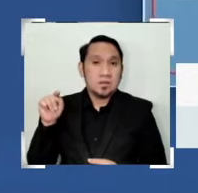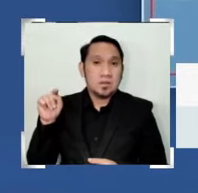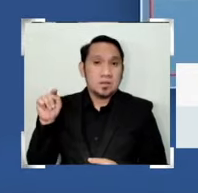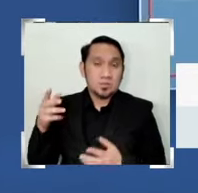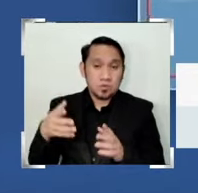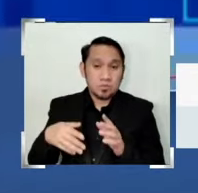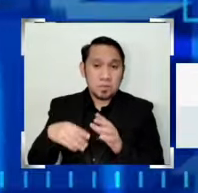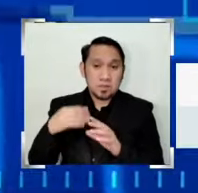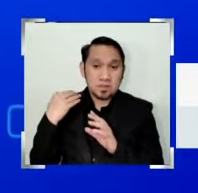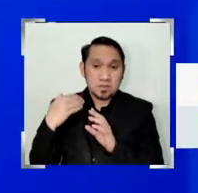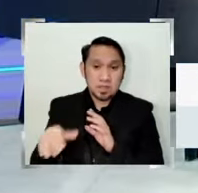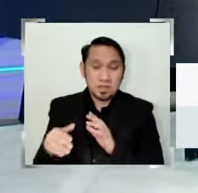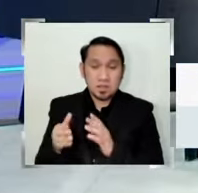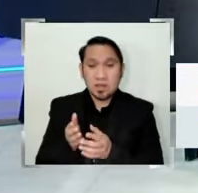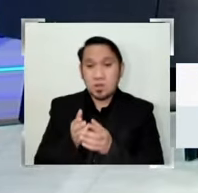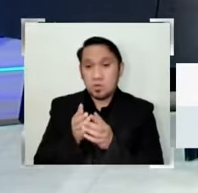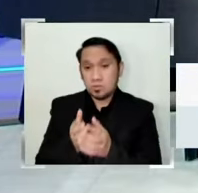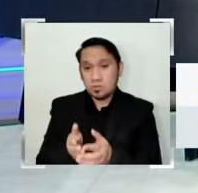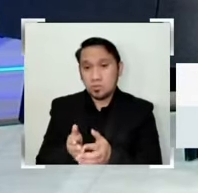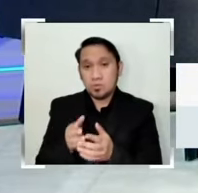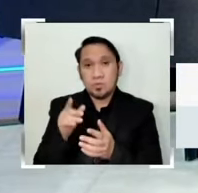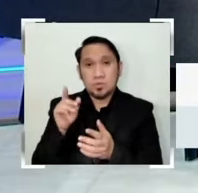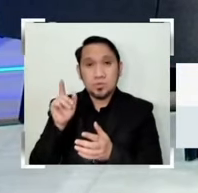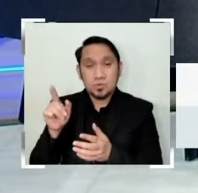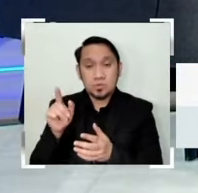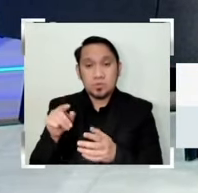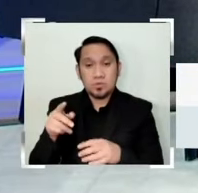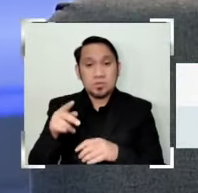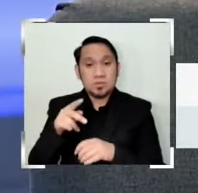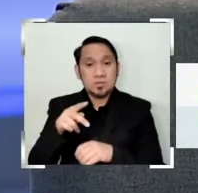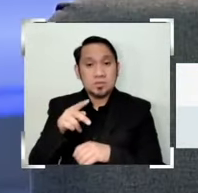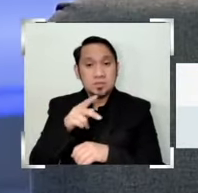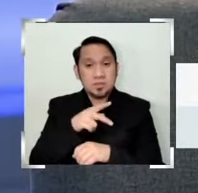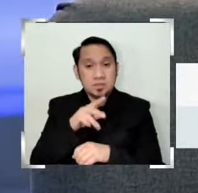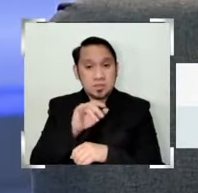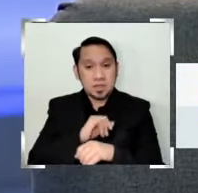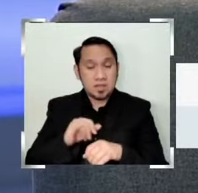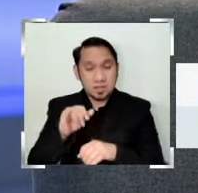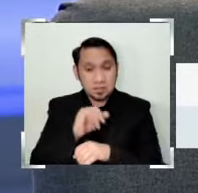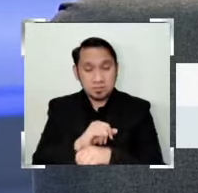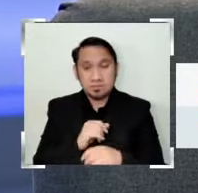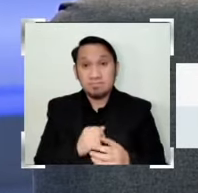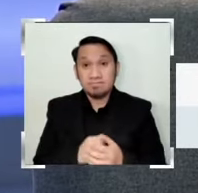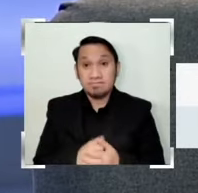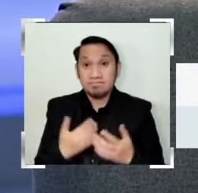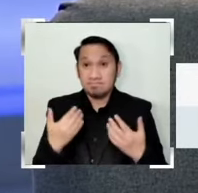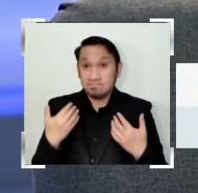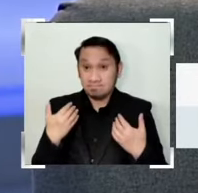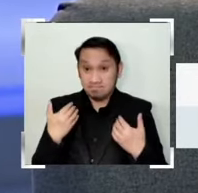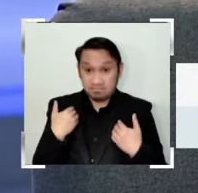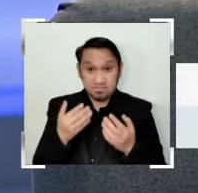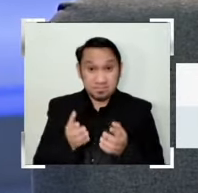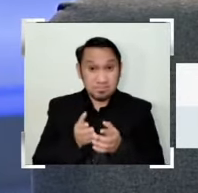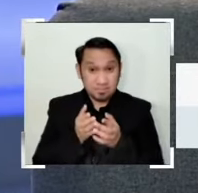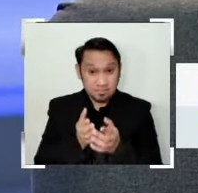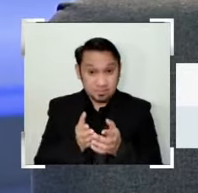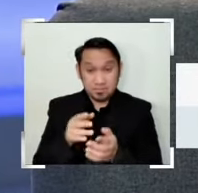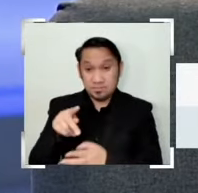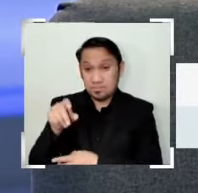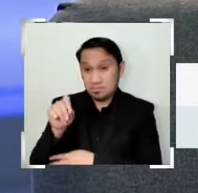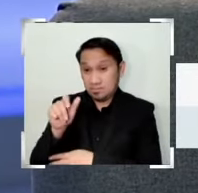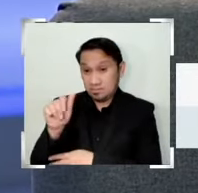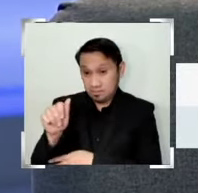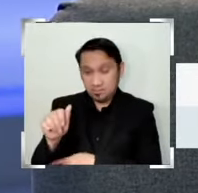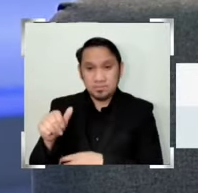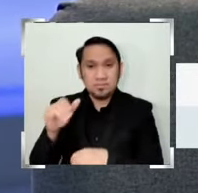Pag-asa Island sa Palawan. Recently, just last Saturday, a Chinese warship was spotted near Pag-asa Island, and that's well